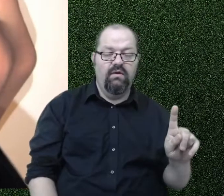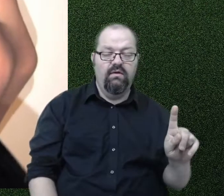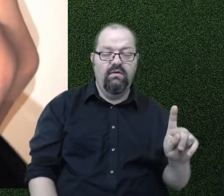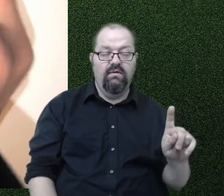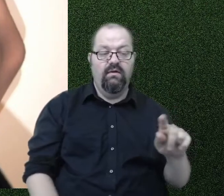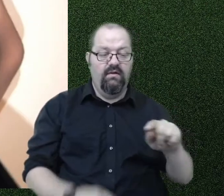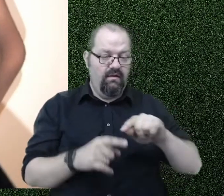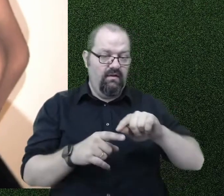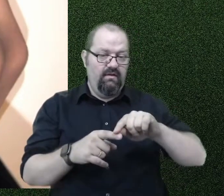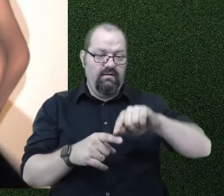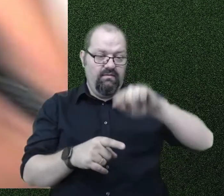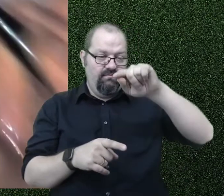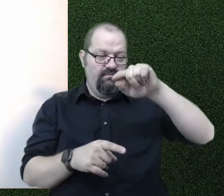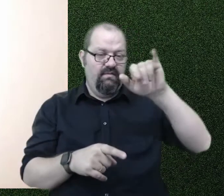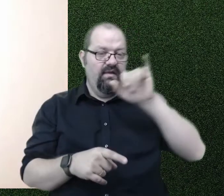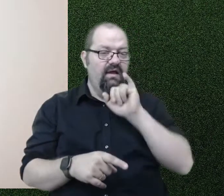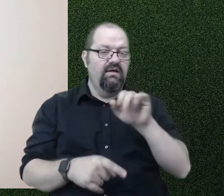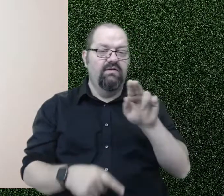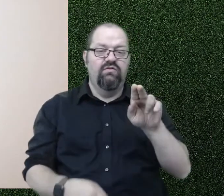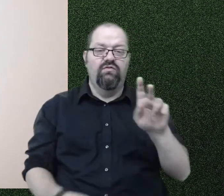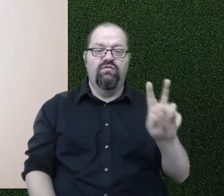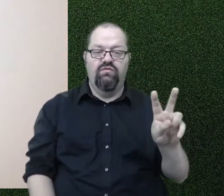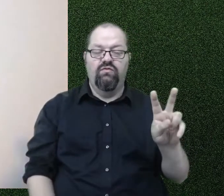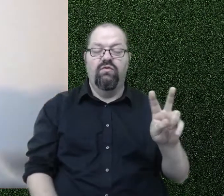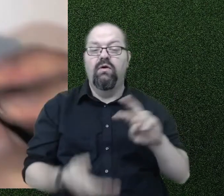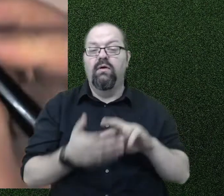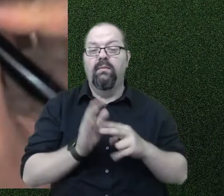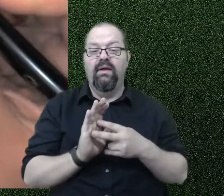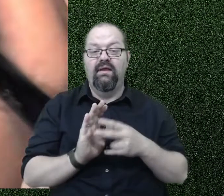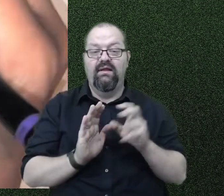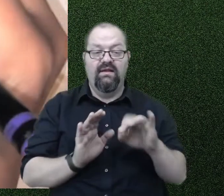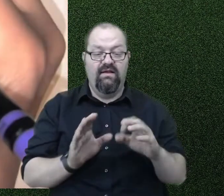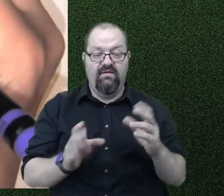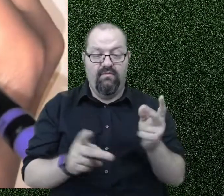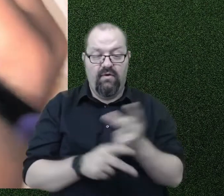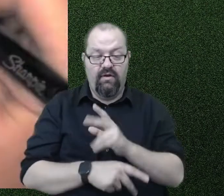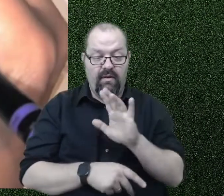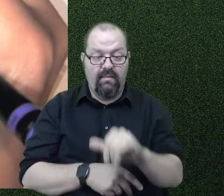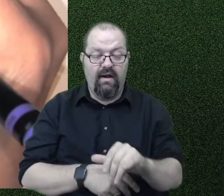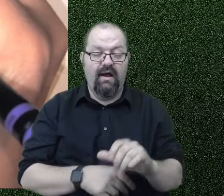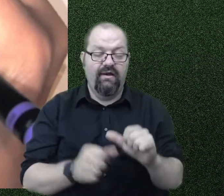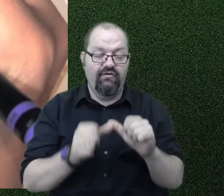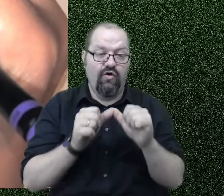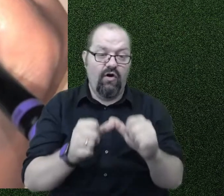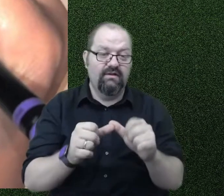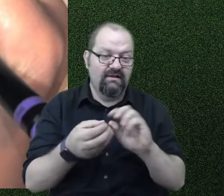and this distance here is u2, if I multiply it by a constant c,